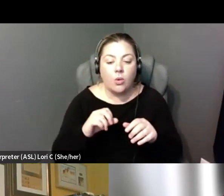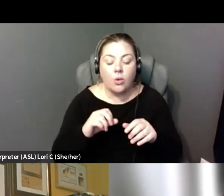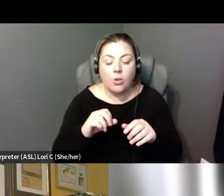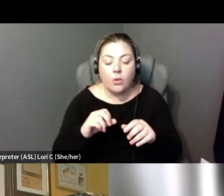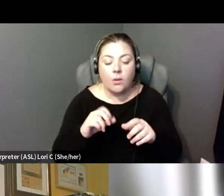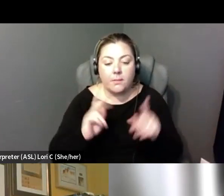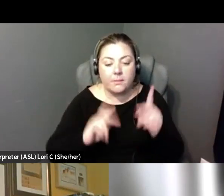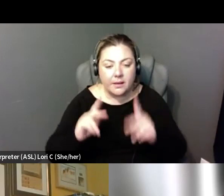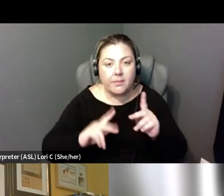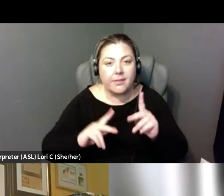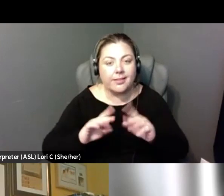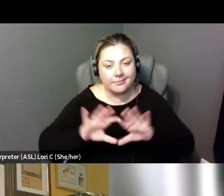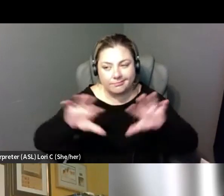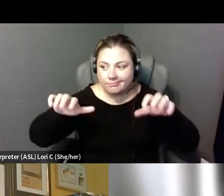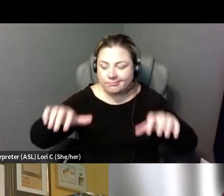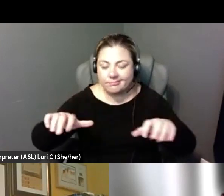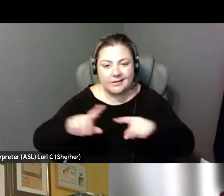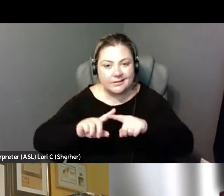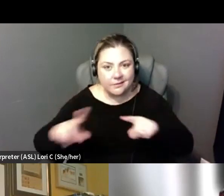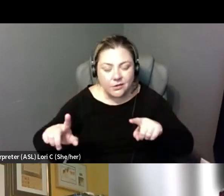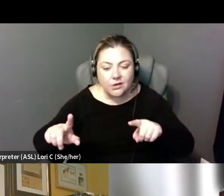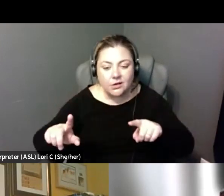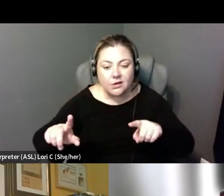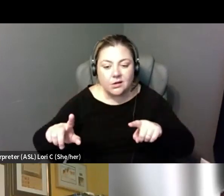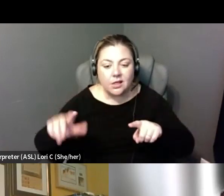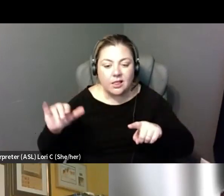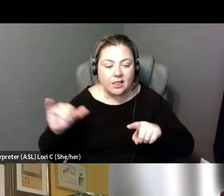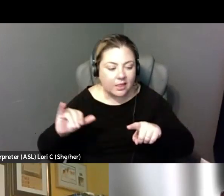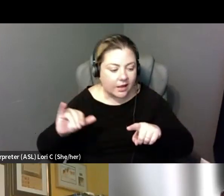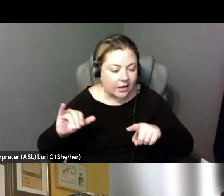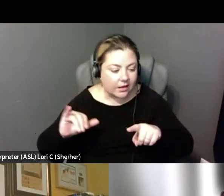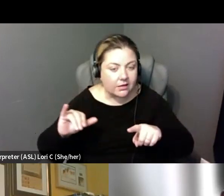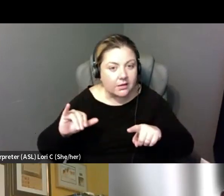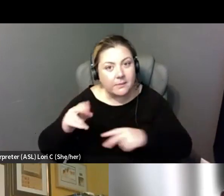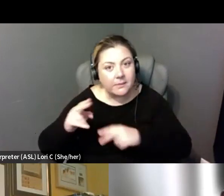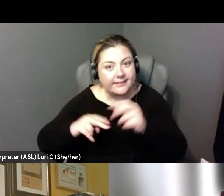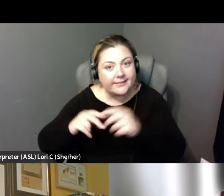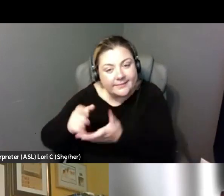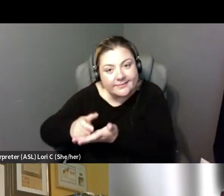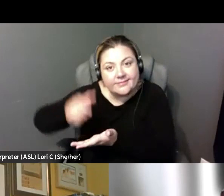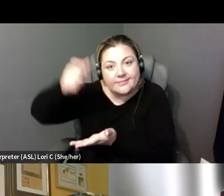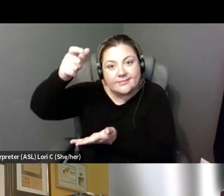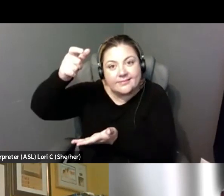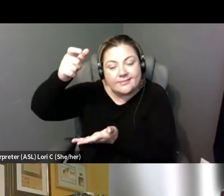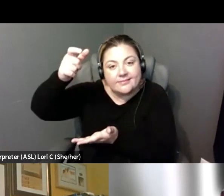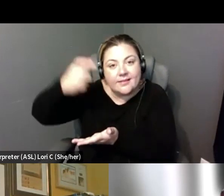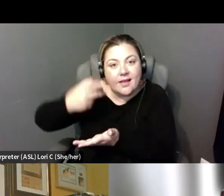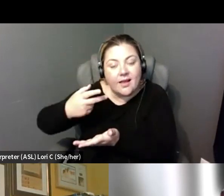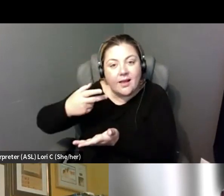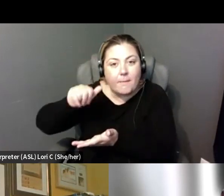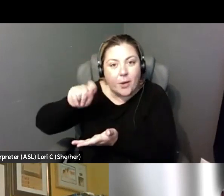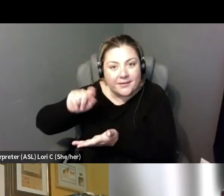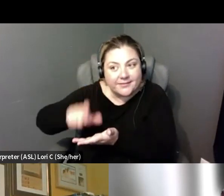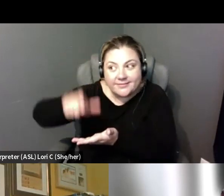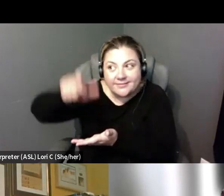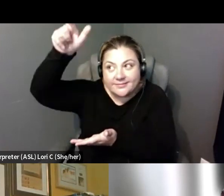concentration of populations in a vertical settlement, like a high-rise building versus